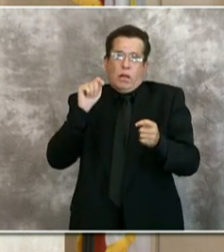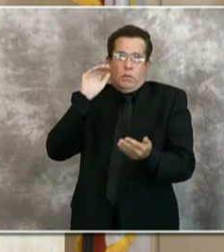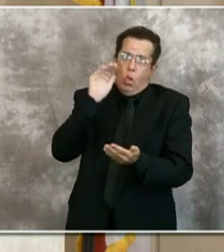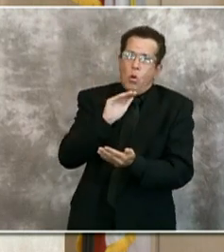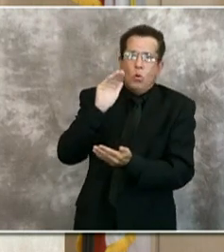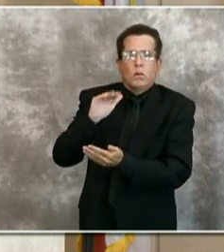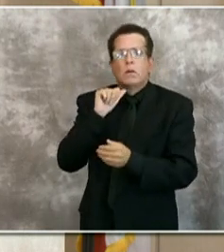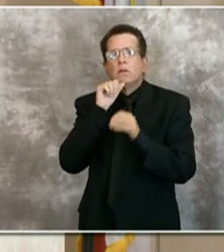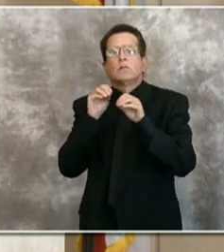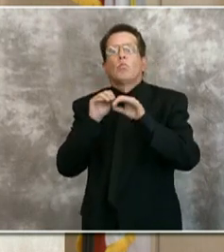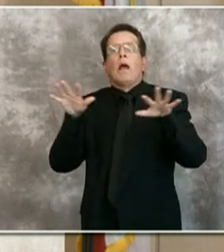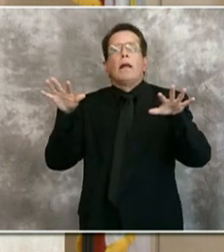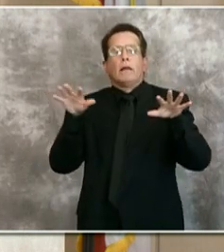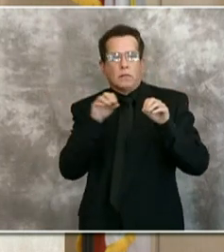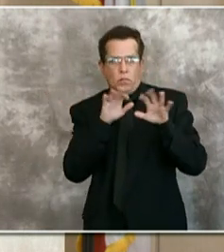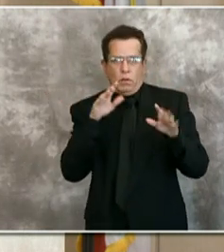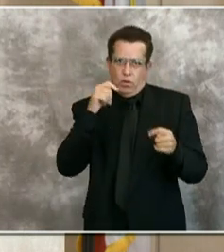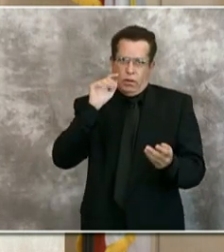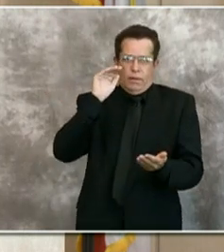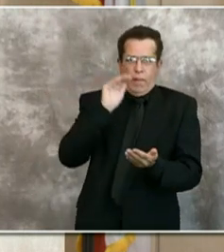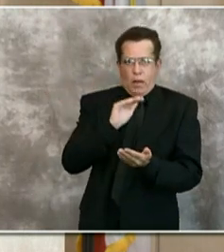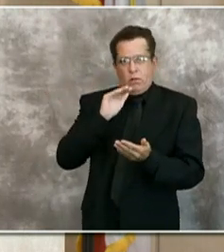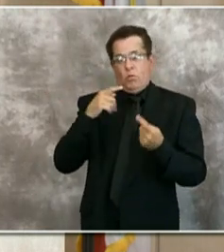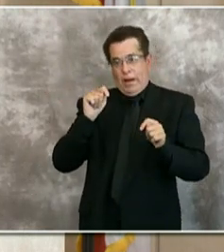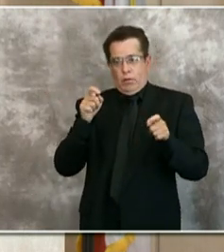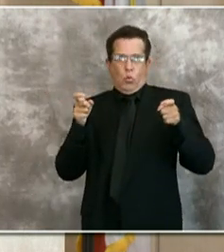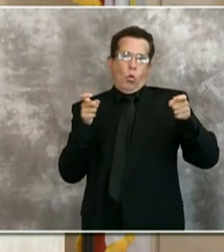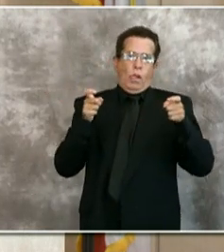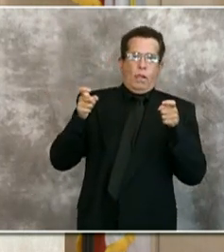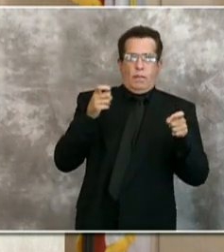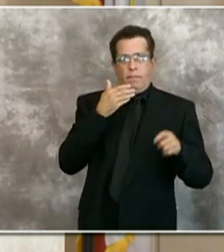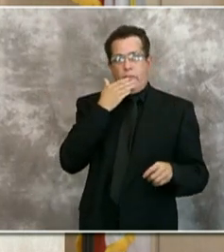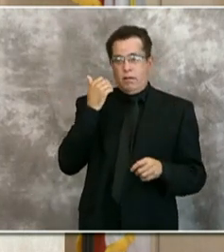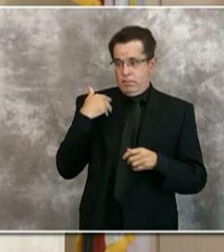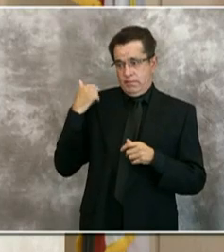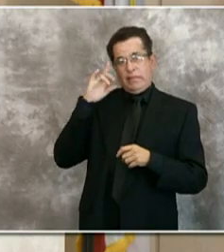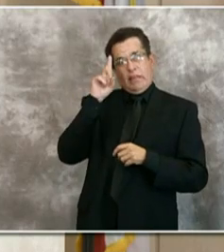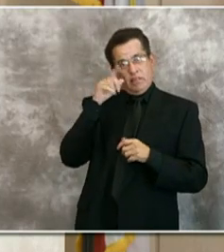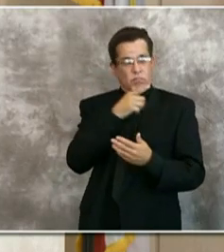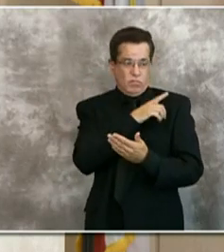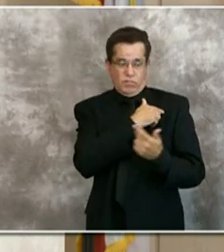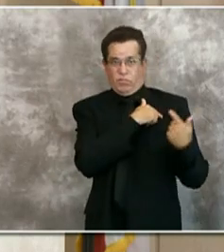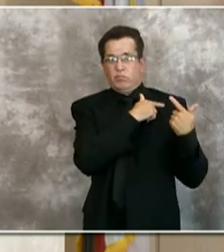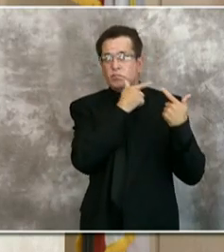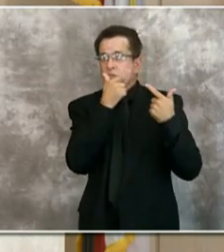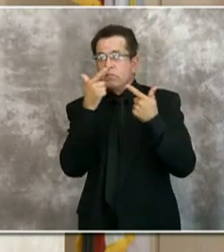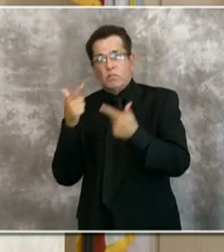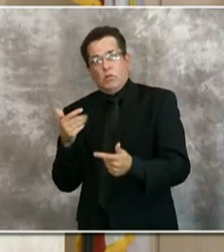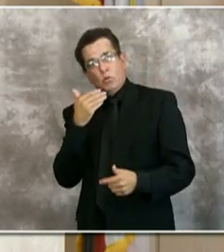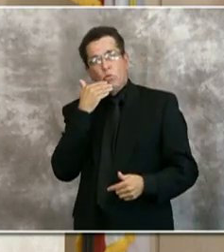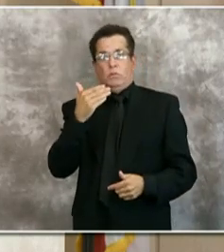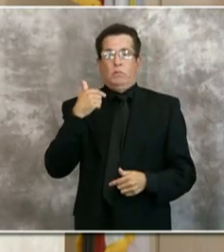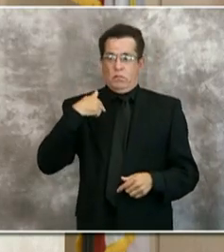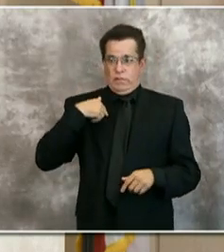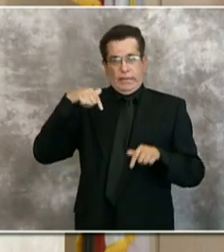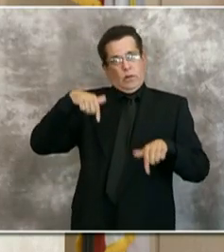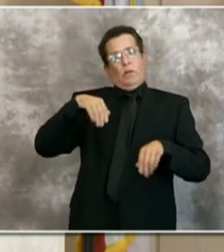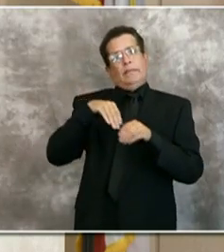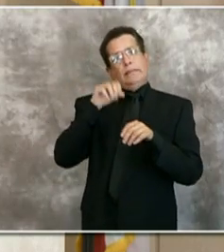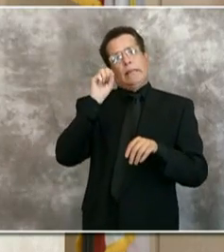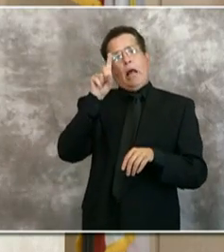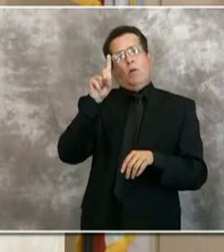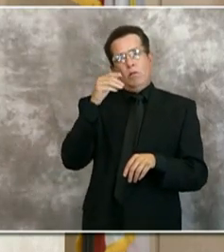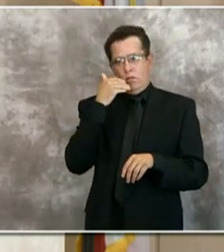spread and in order to get things back in control. In San Diego, initially, we did an incredible job out of the gate with our response